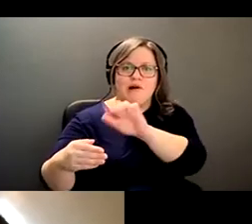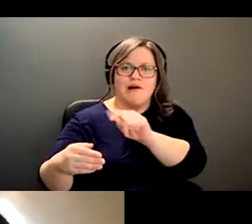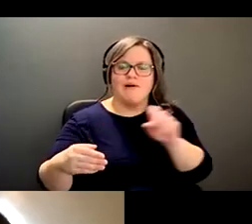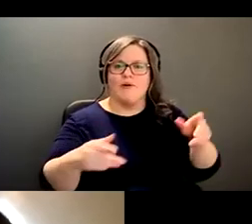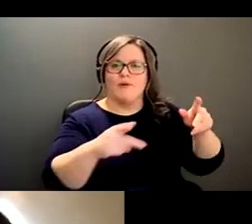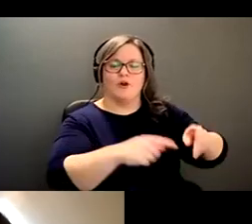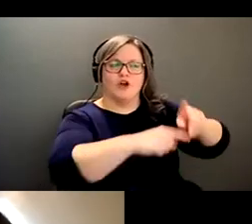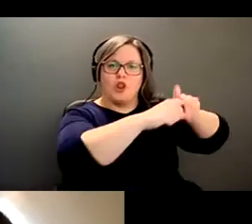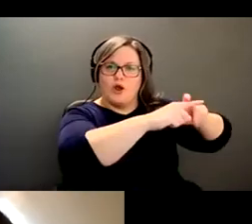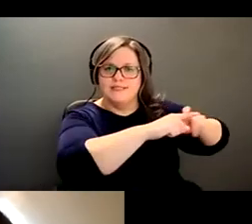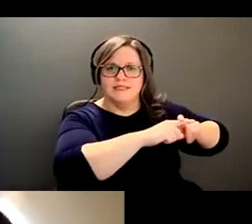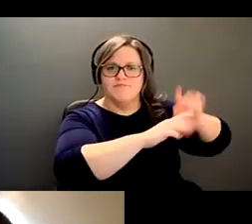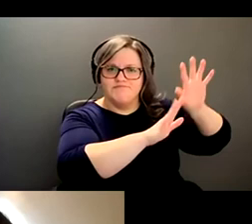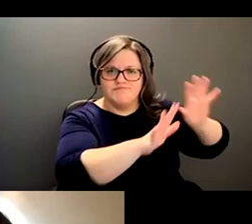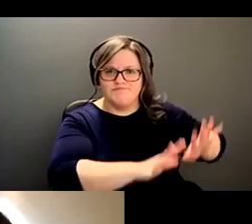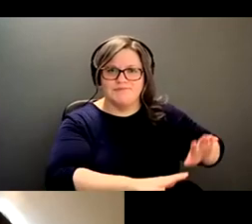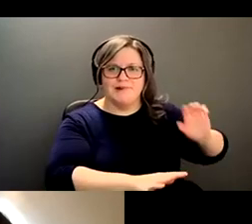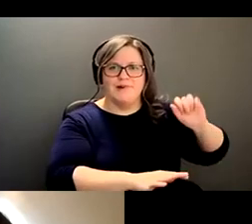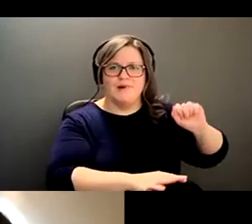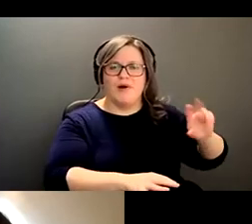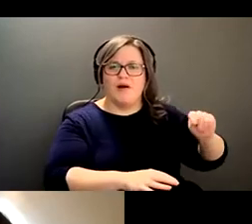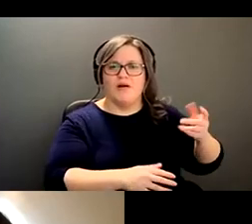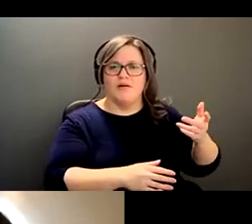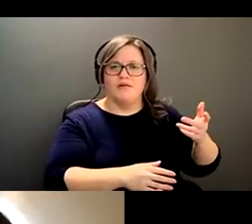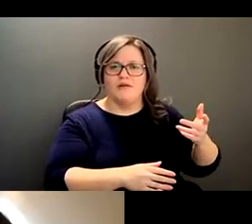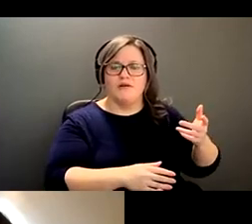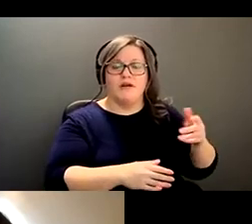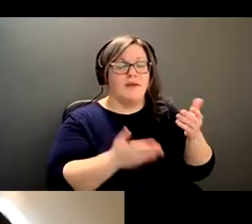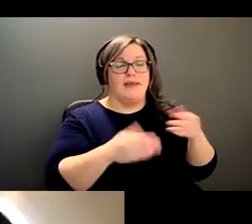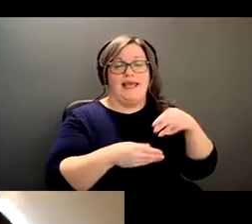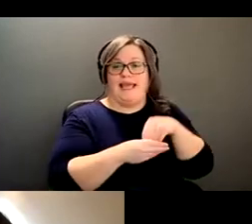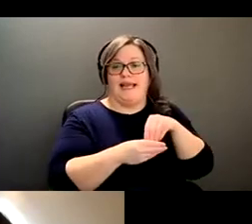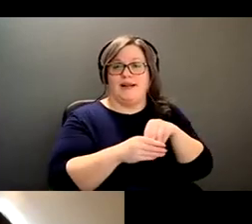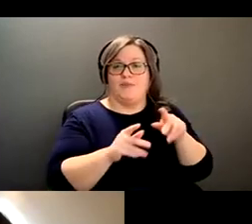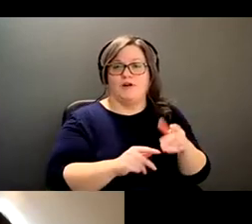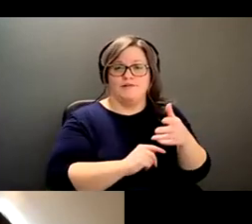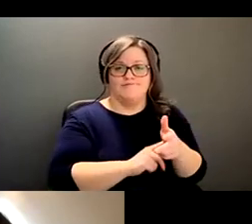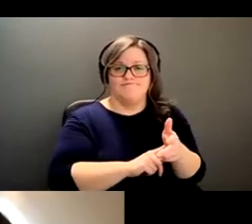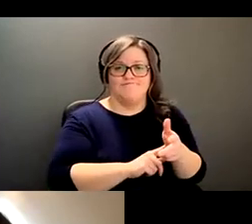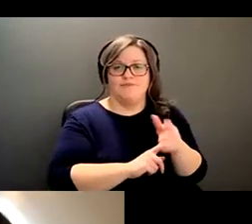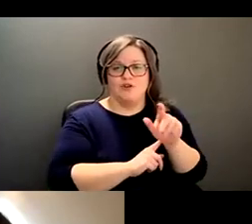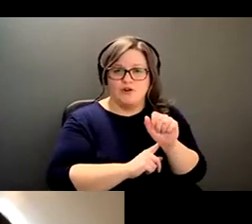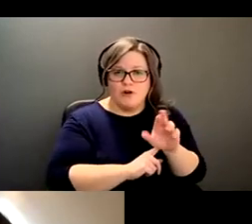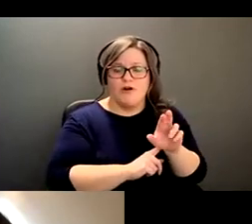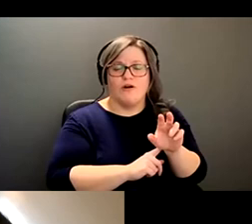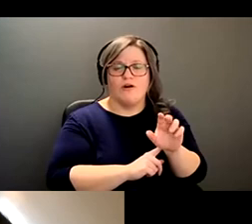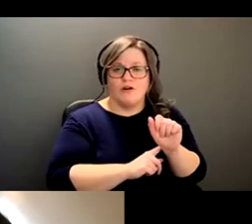someone's like a, like could be like a space could be inside someone's car. So I think